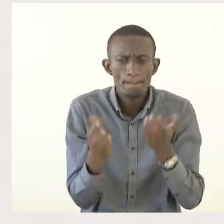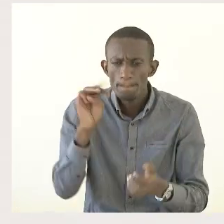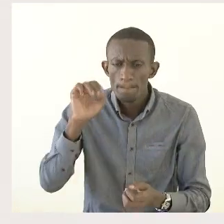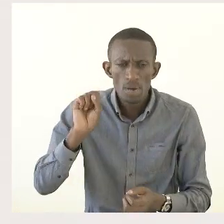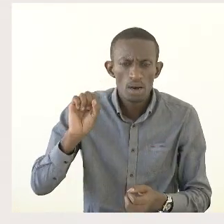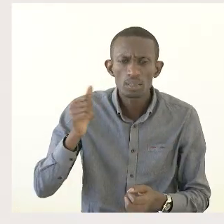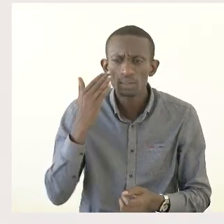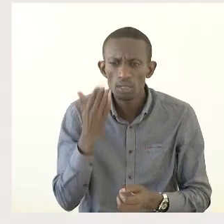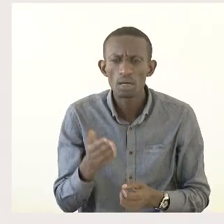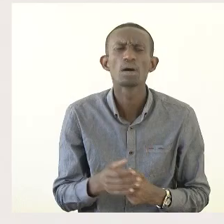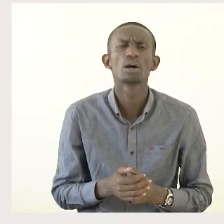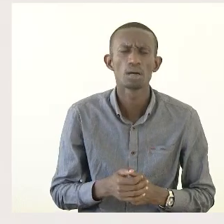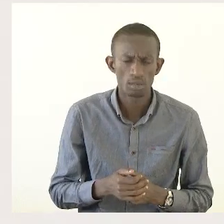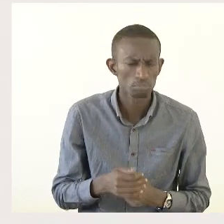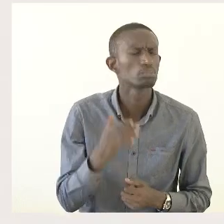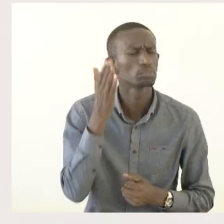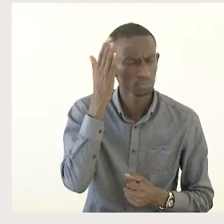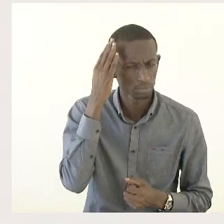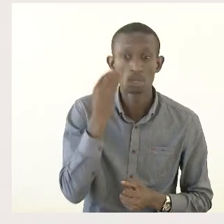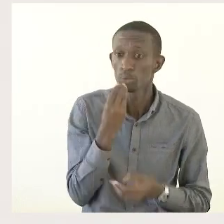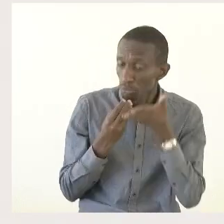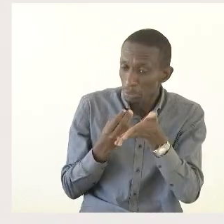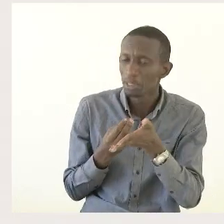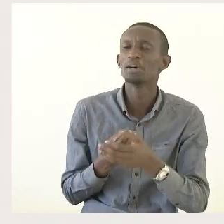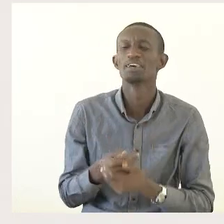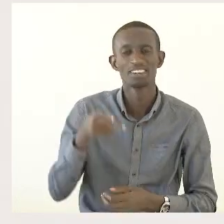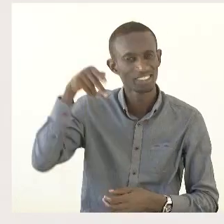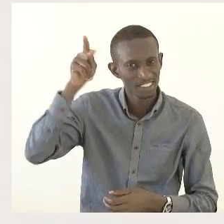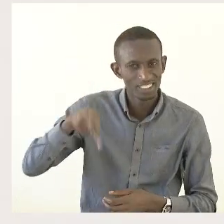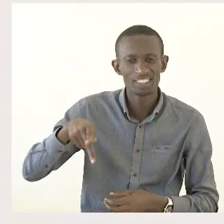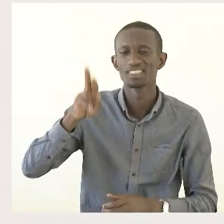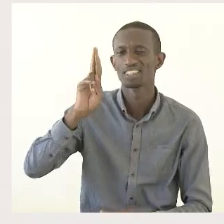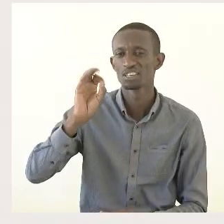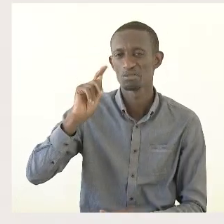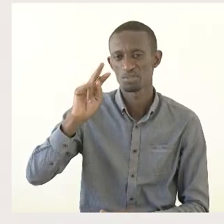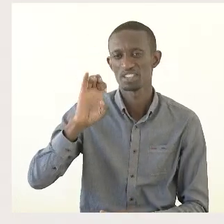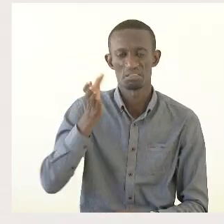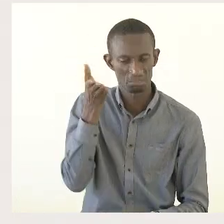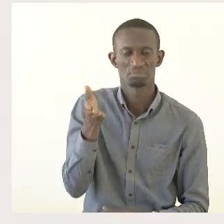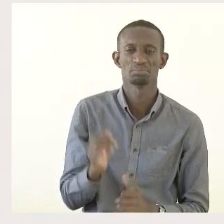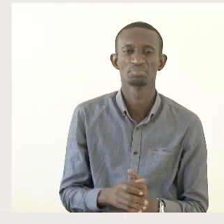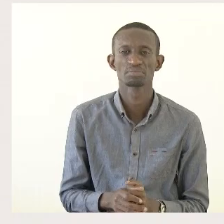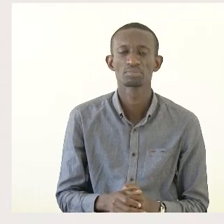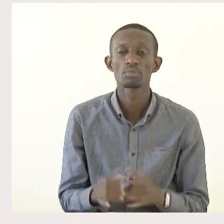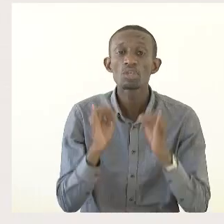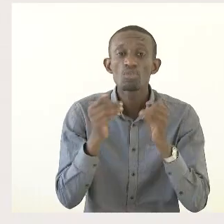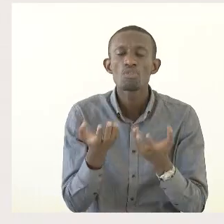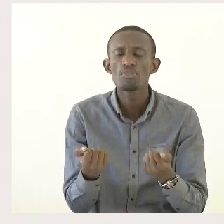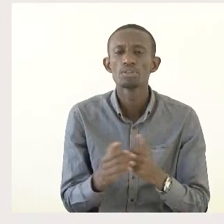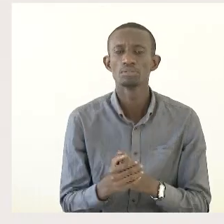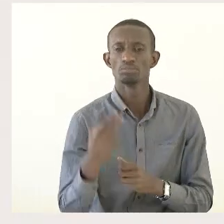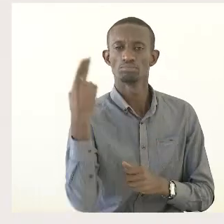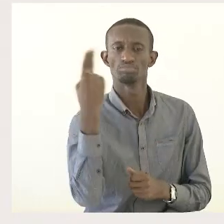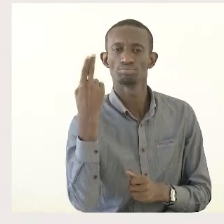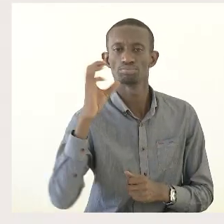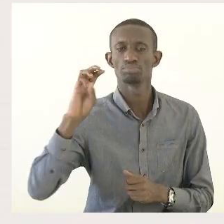sample contains proteins, all right? When you get 2 centimeters of the food sample in a